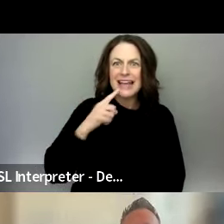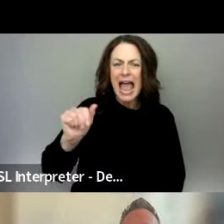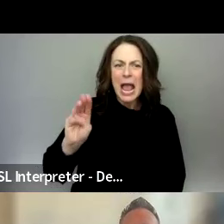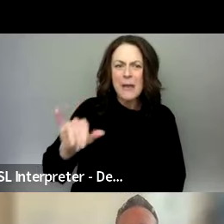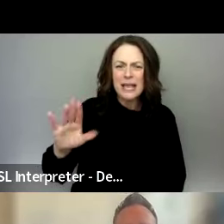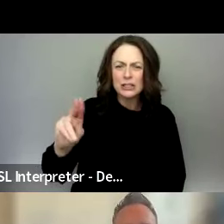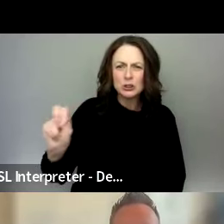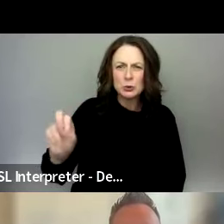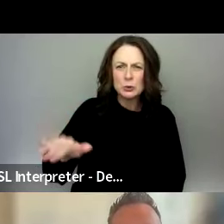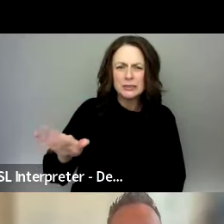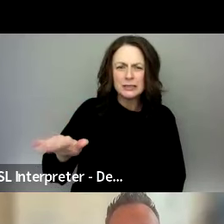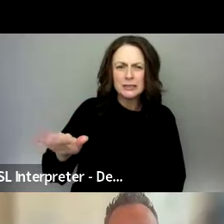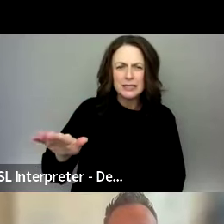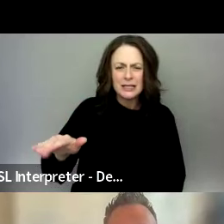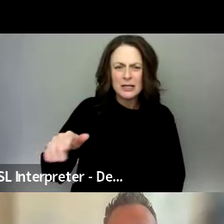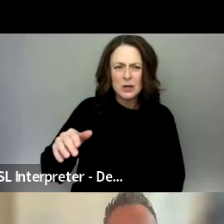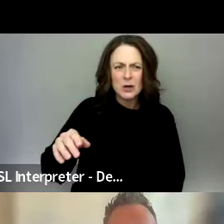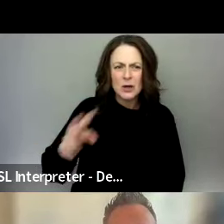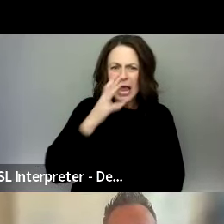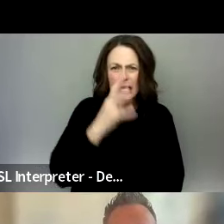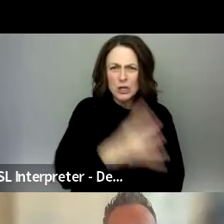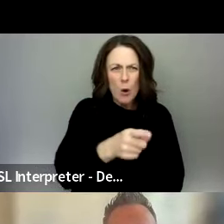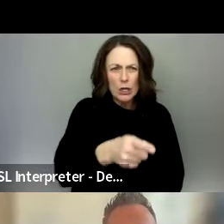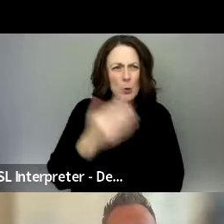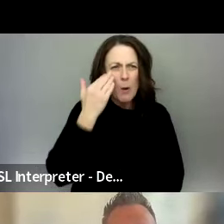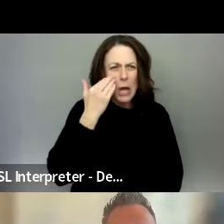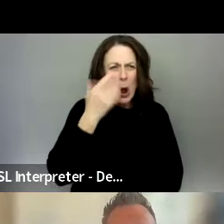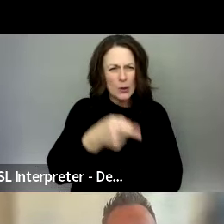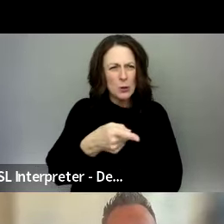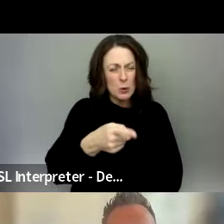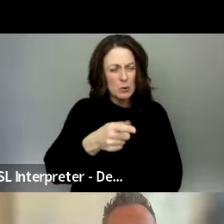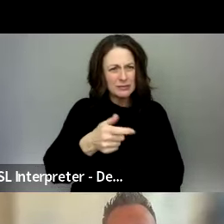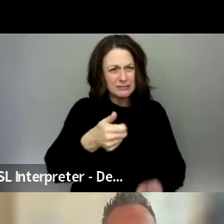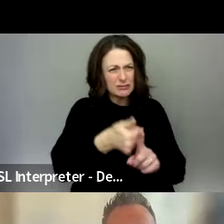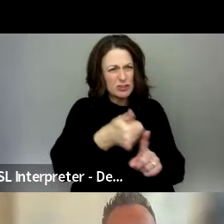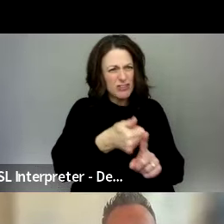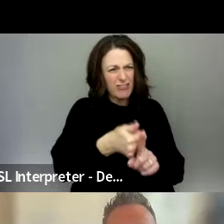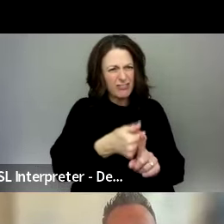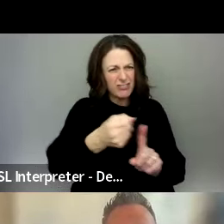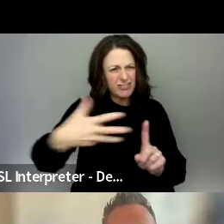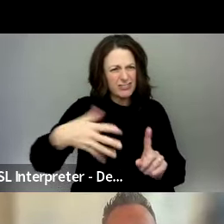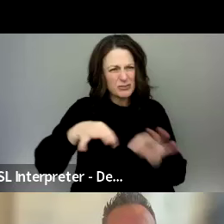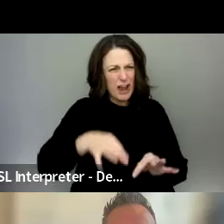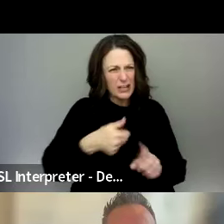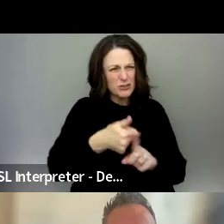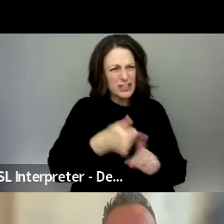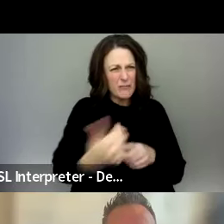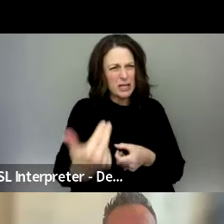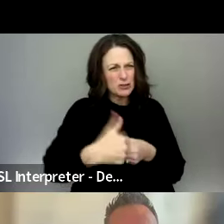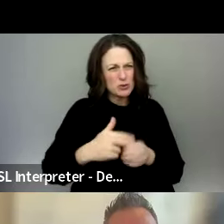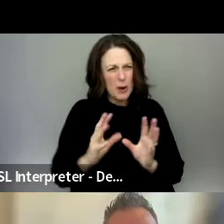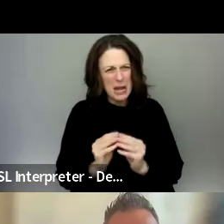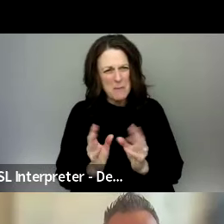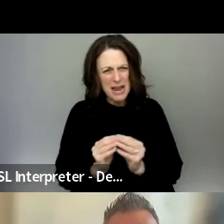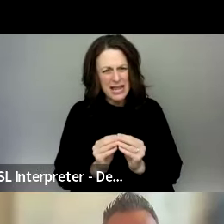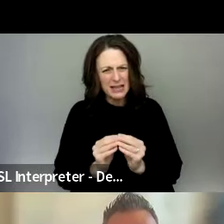I think we know you, but it would be nice if you share a few words about yourself because you are joining our meeting after a